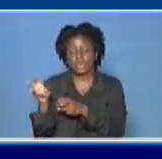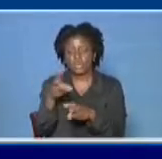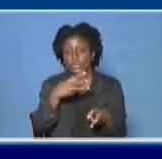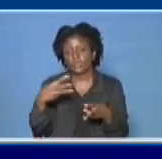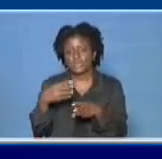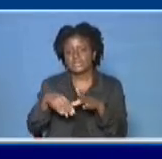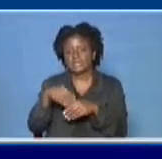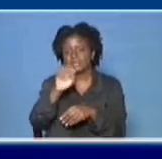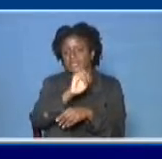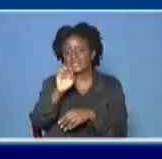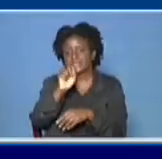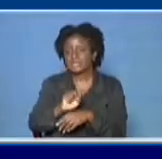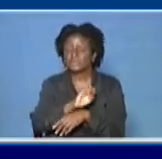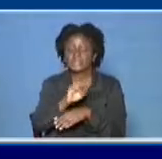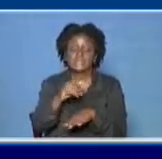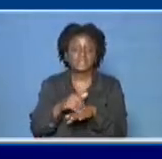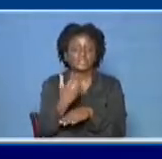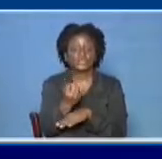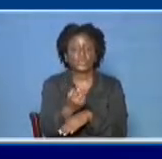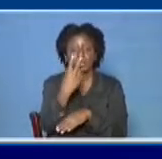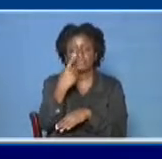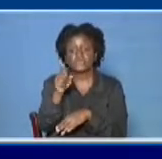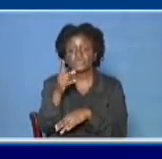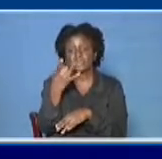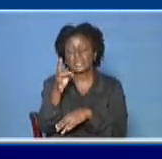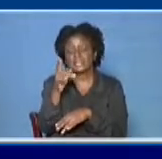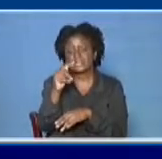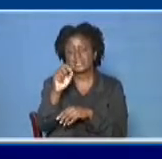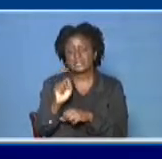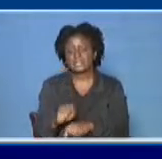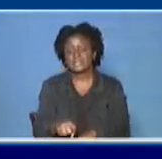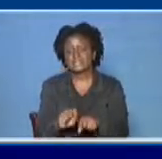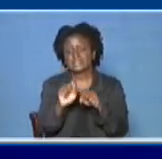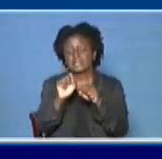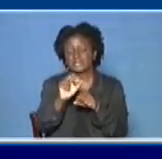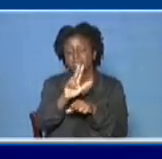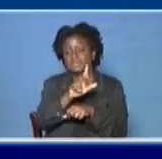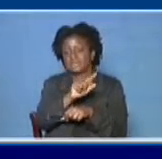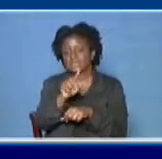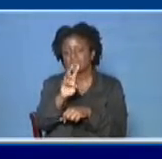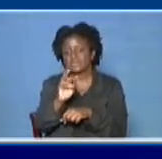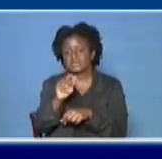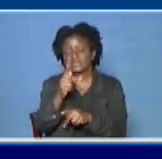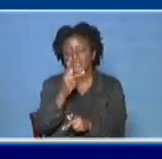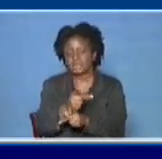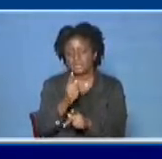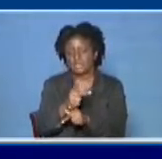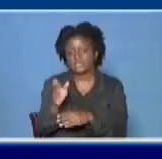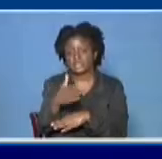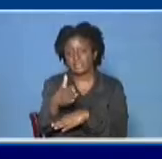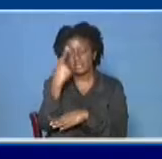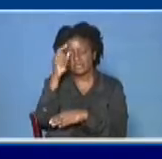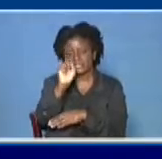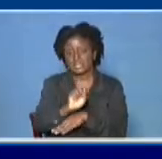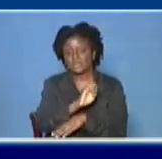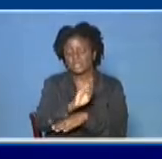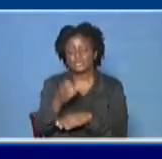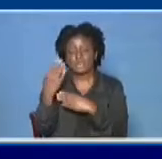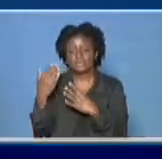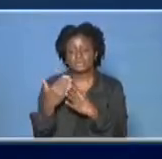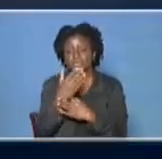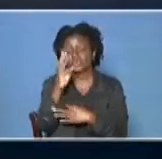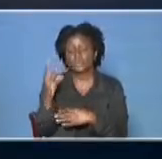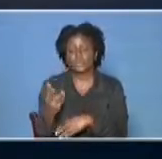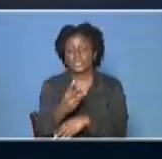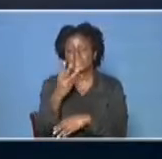east to southeast at 12 to 18 knots. Wave heights 3 to 6 feet with a moderate sharp, and caution flags are in place for the southeast Bahamas through